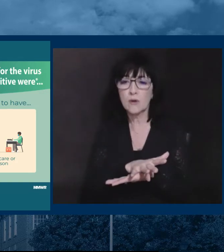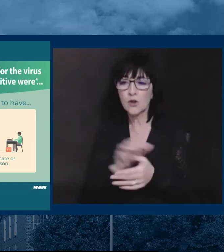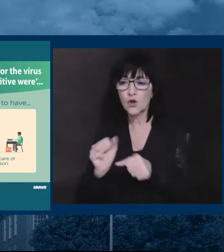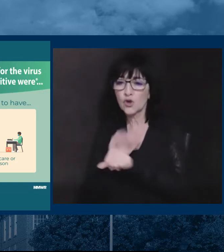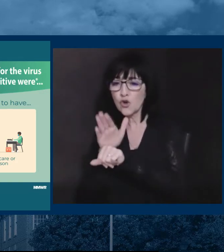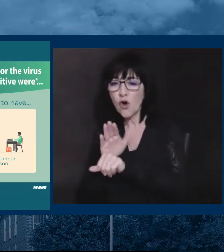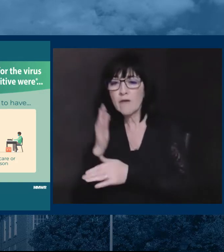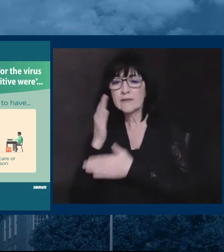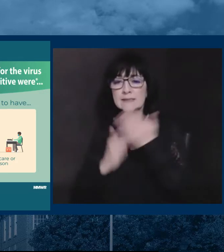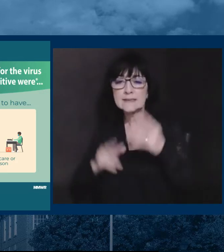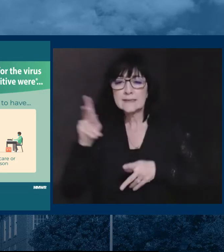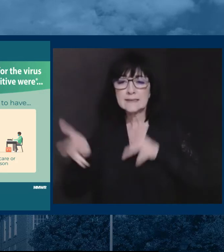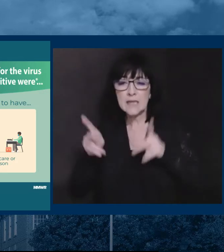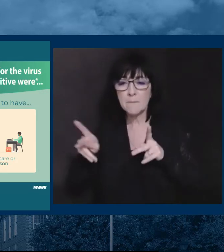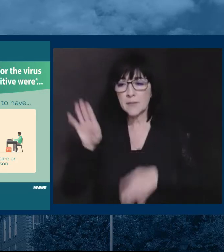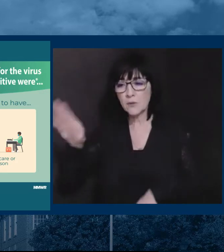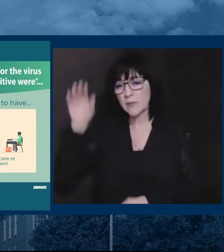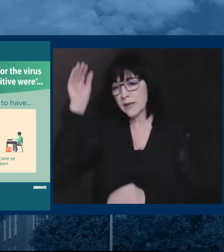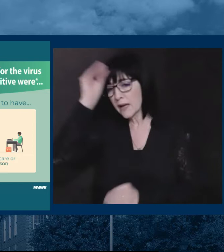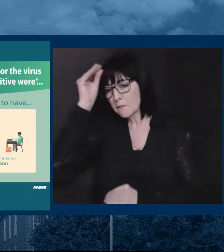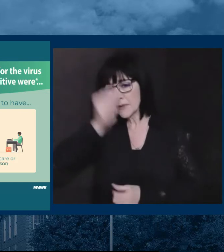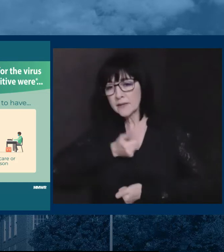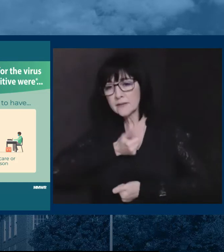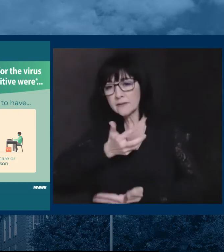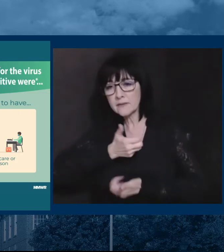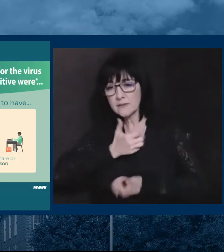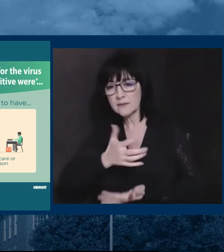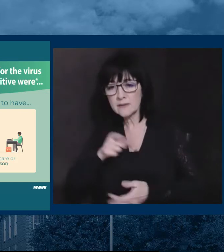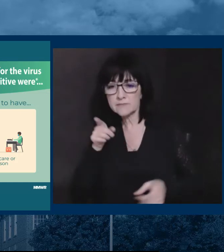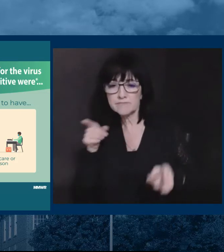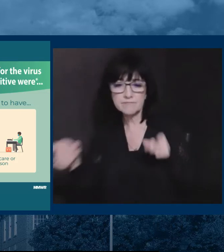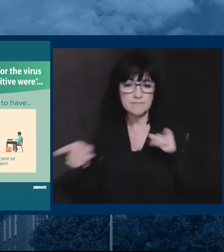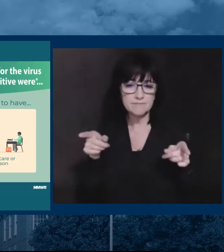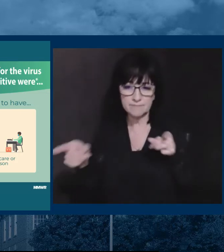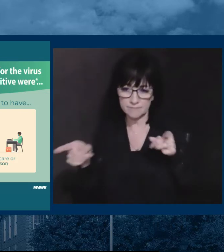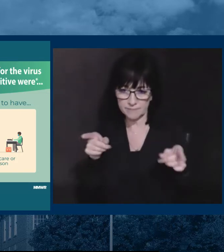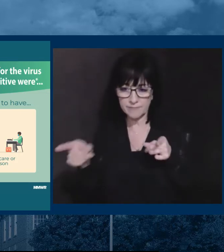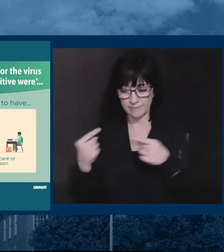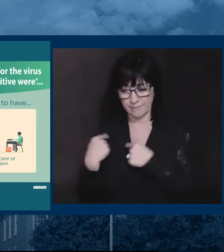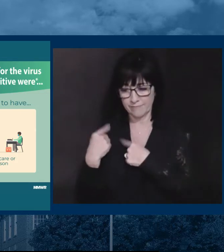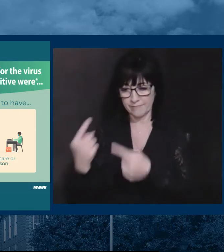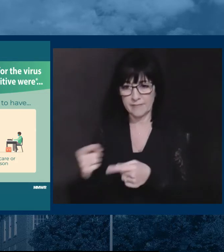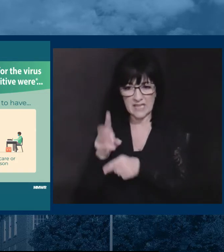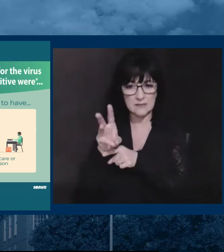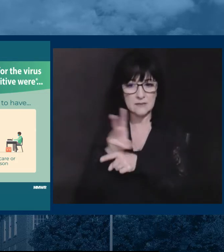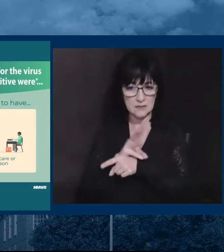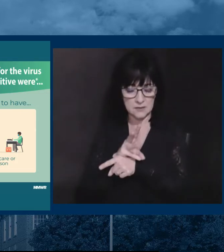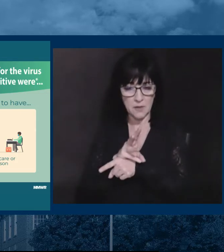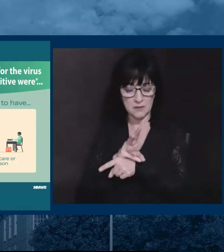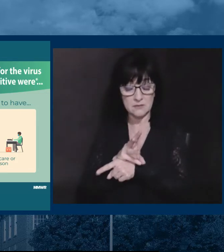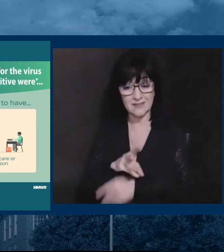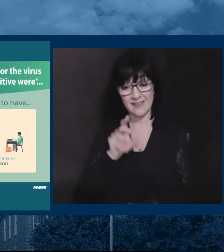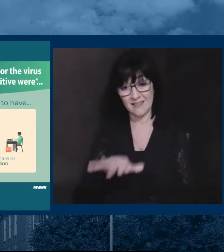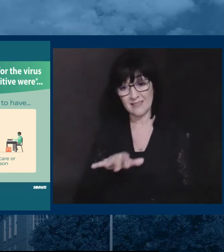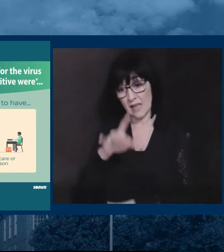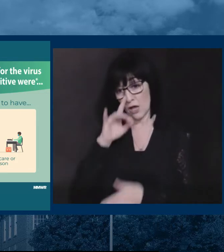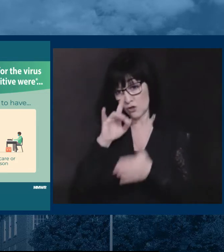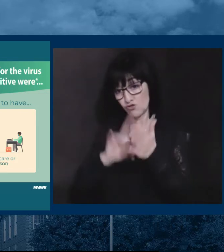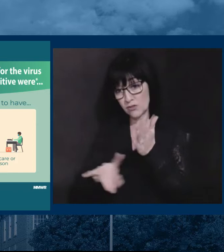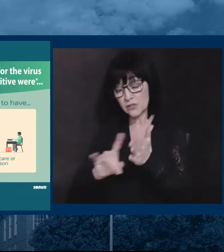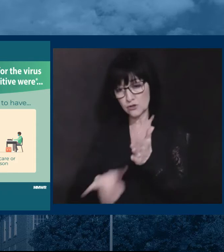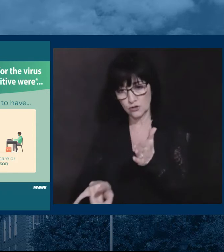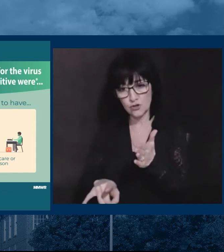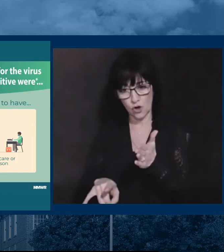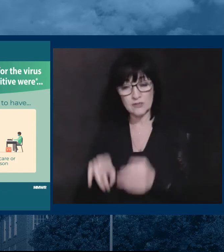over especially the last 6 months. And this was a really helpful study that the CDC published a couple of